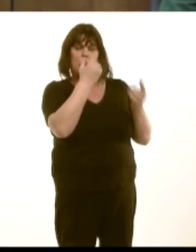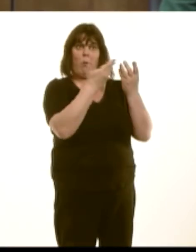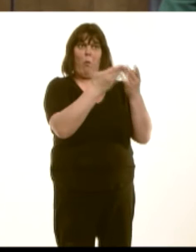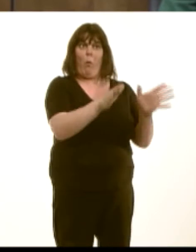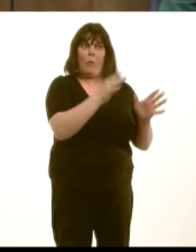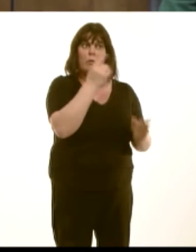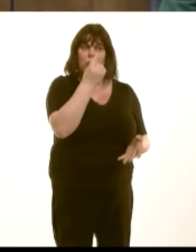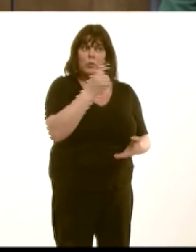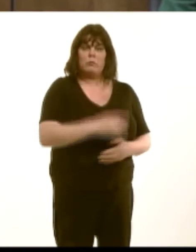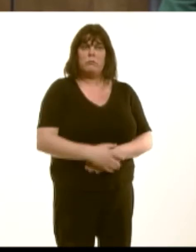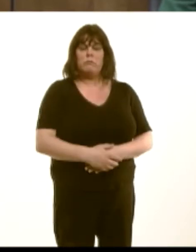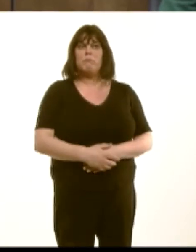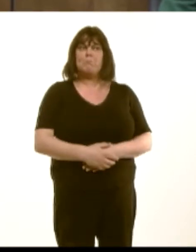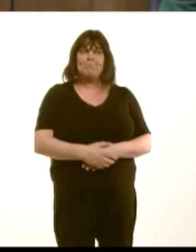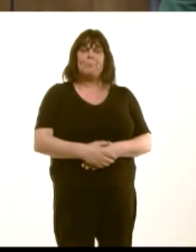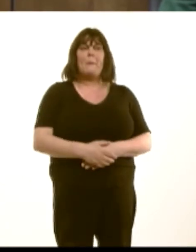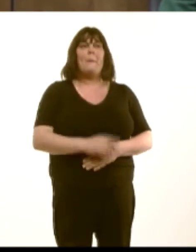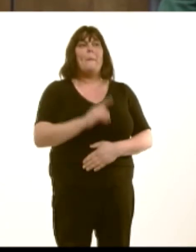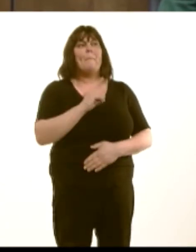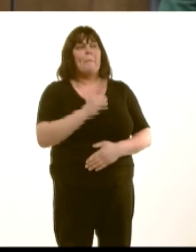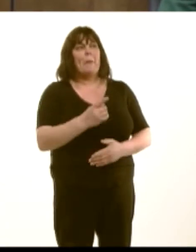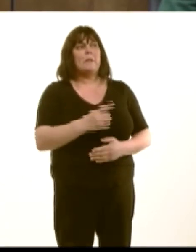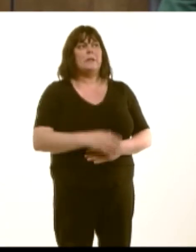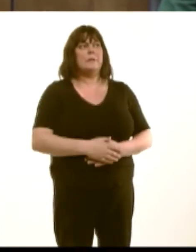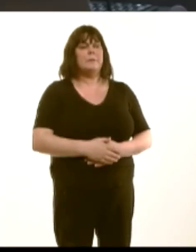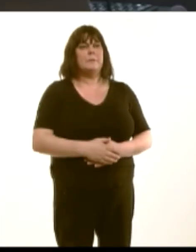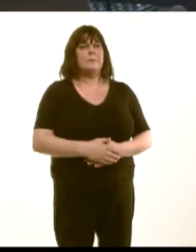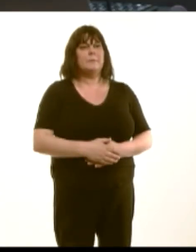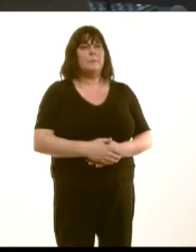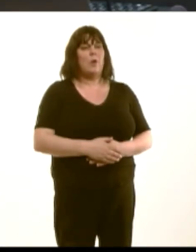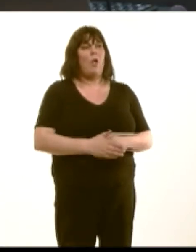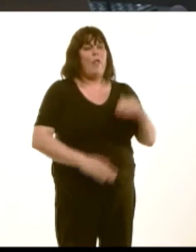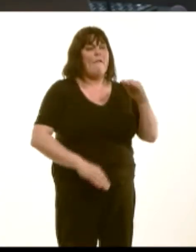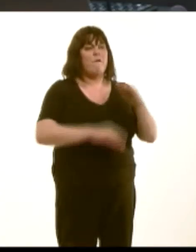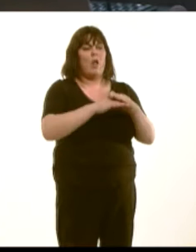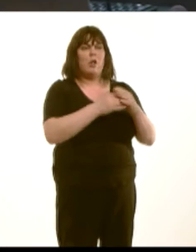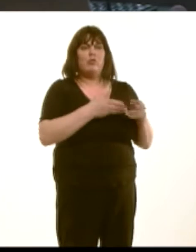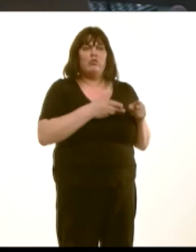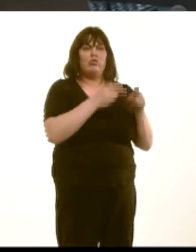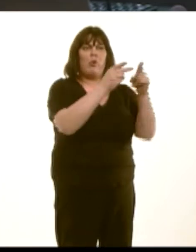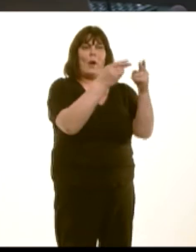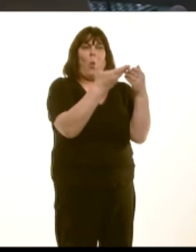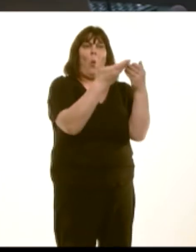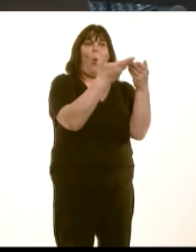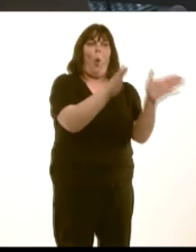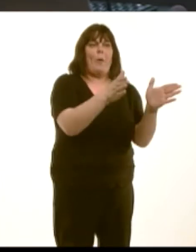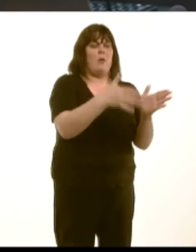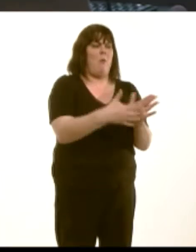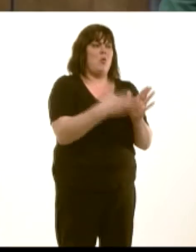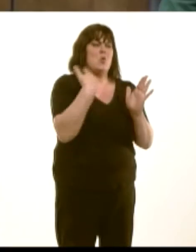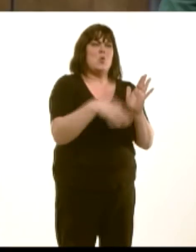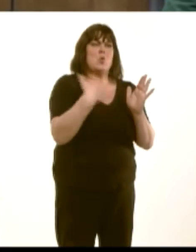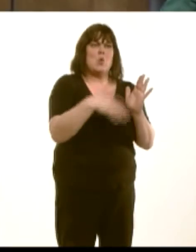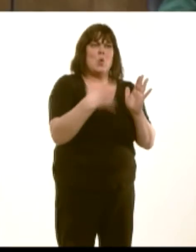consider in principle, but reopening the whole track would cost significant sum of money. And of course, it's been lost